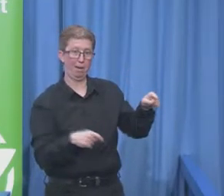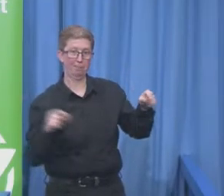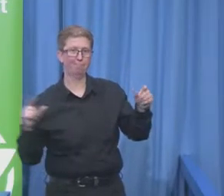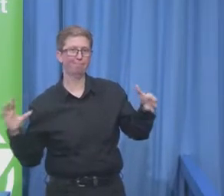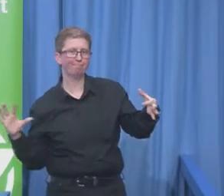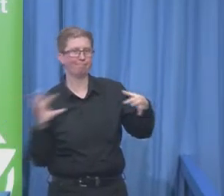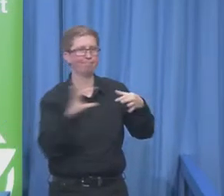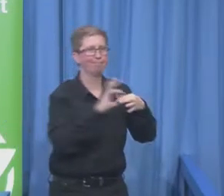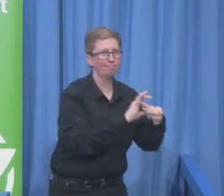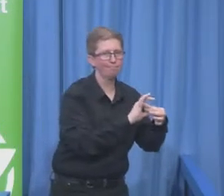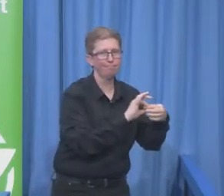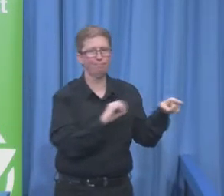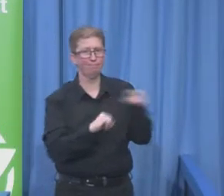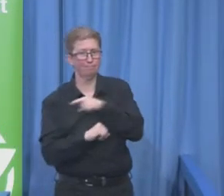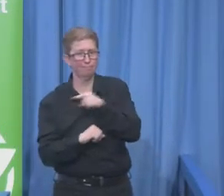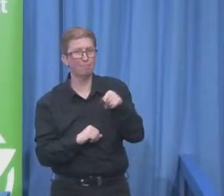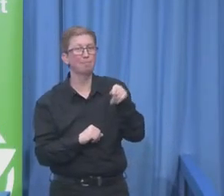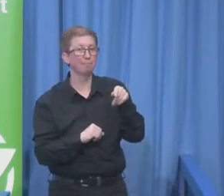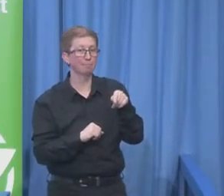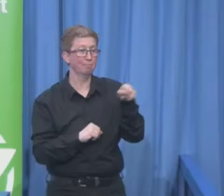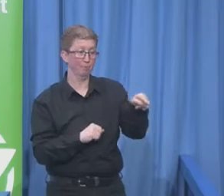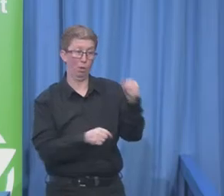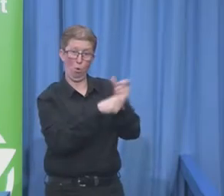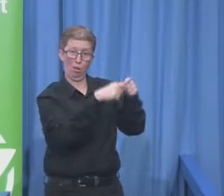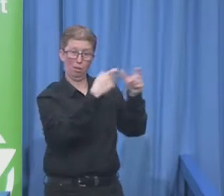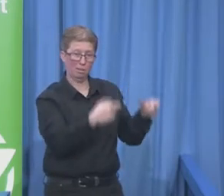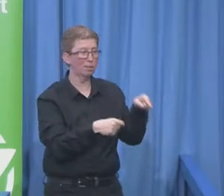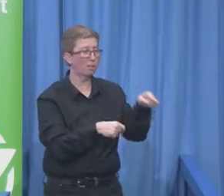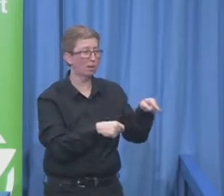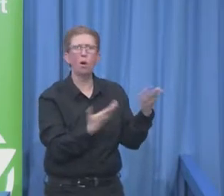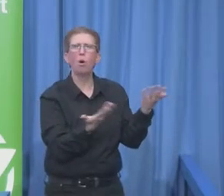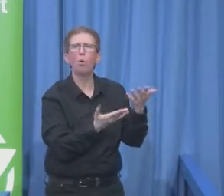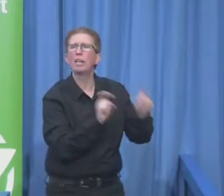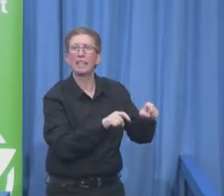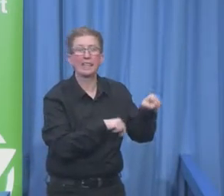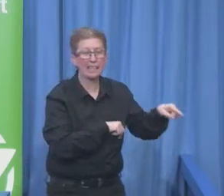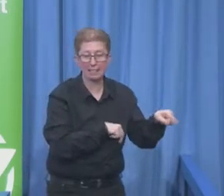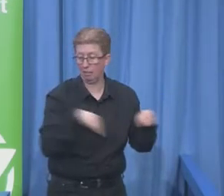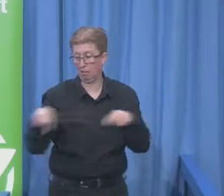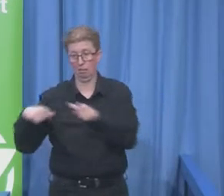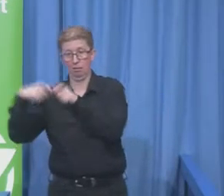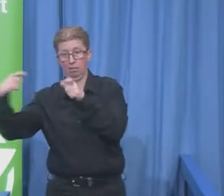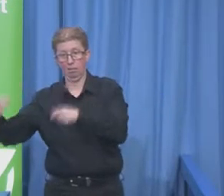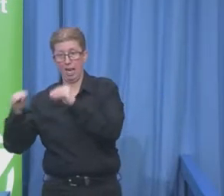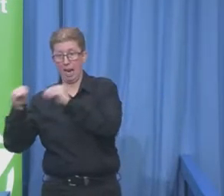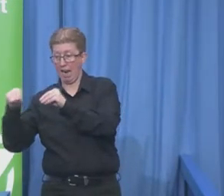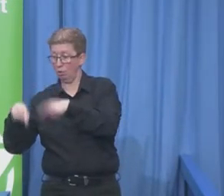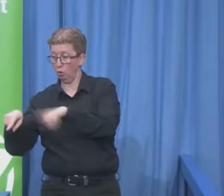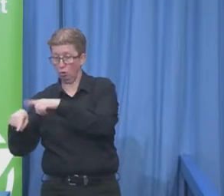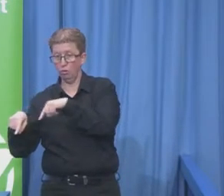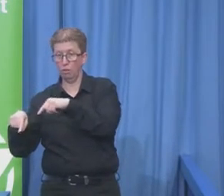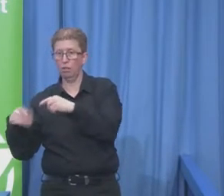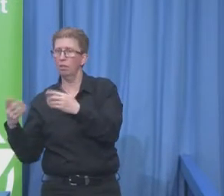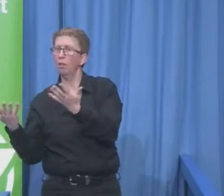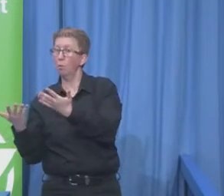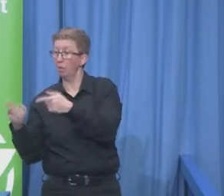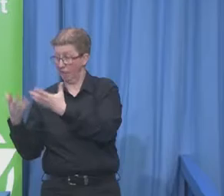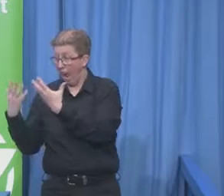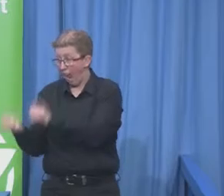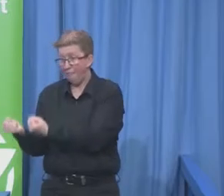not the business people, so the JBS people can sell the products to the market. And then I'm not speaking about students, but about real